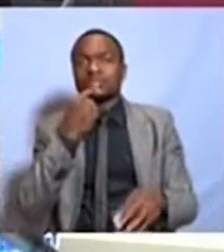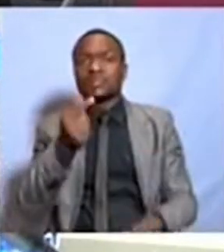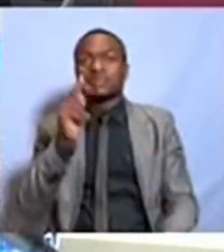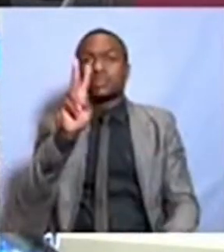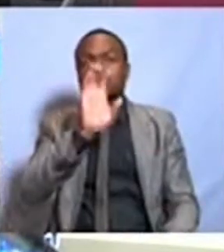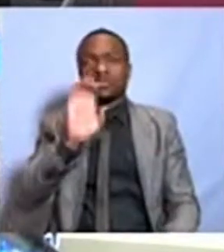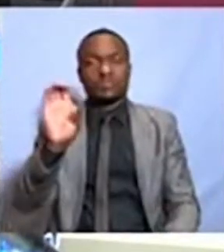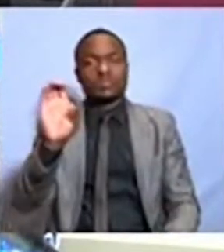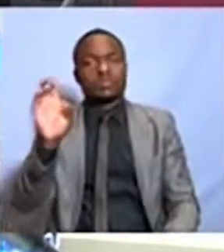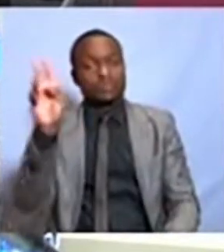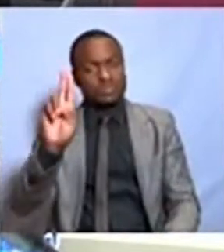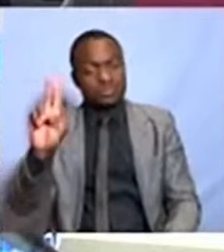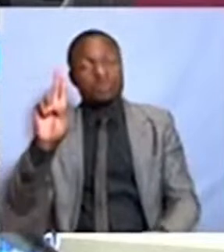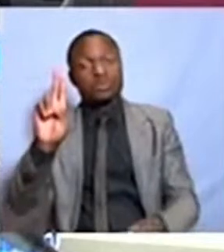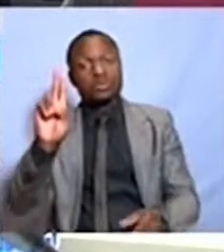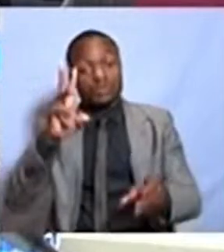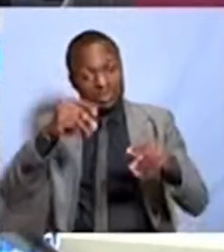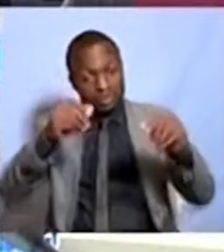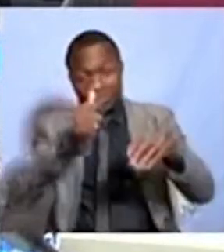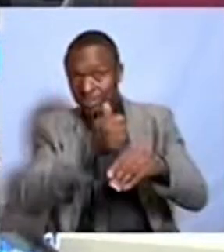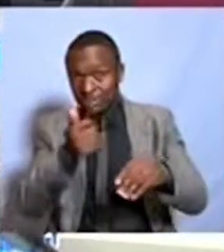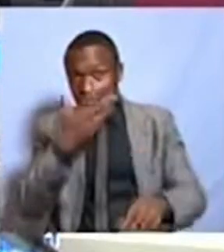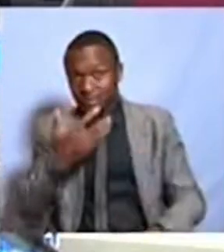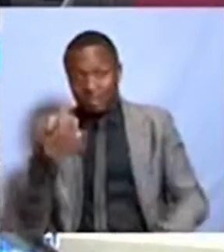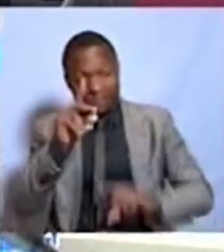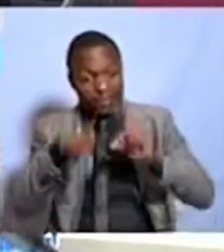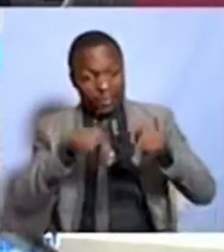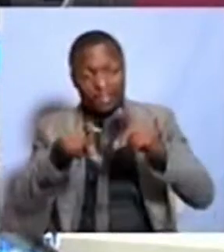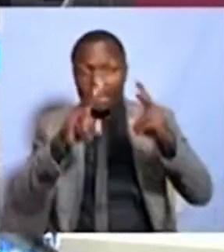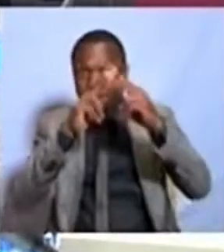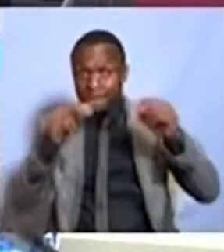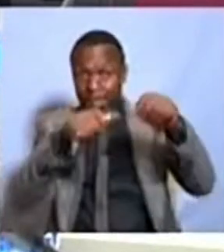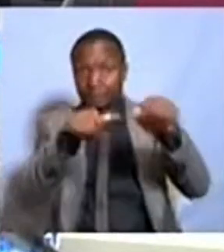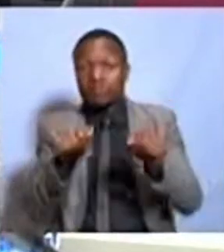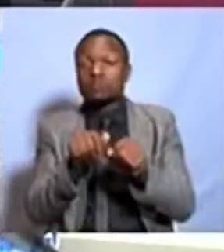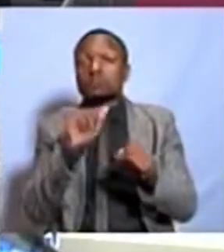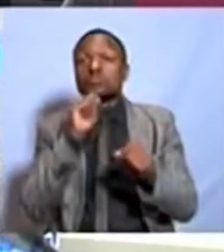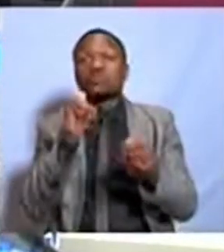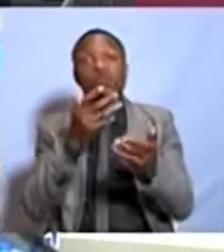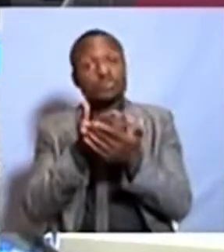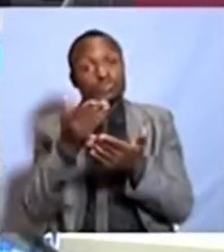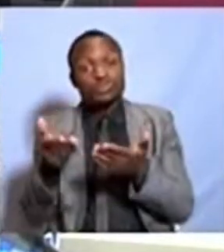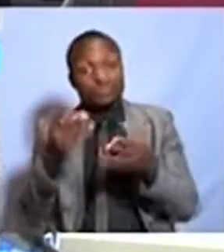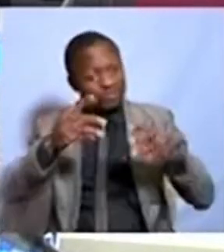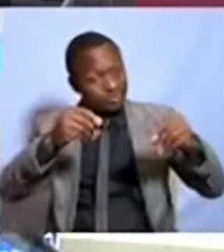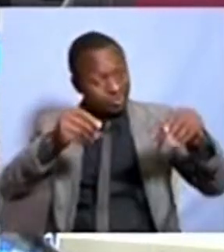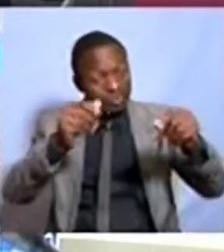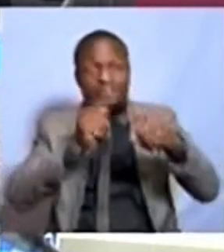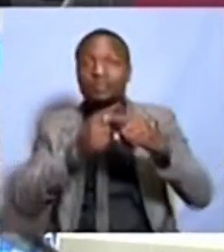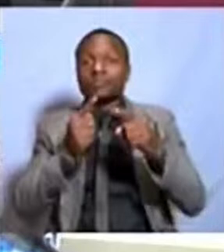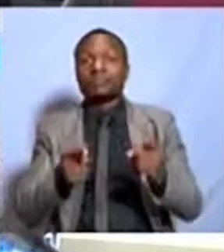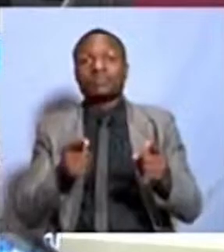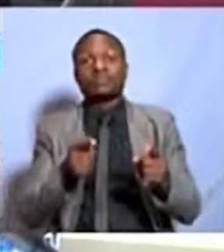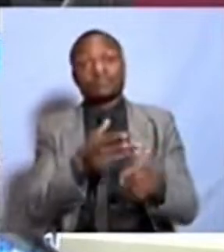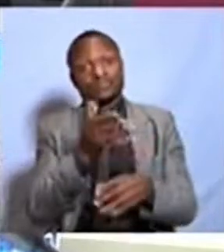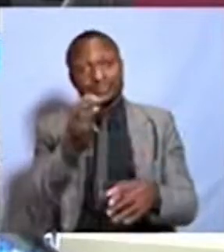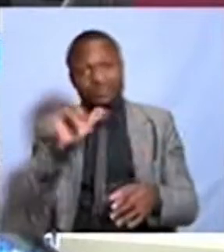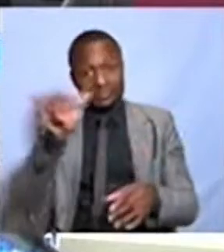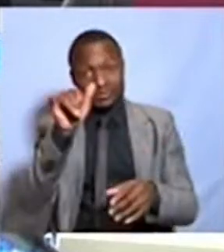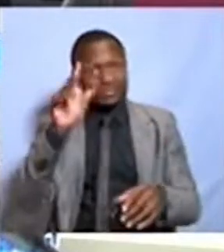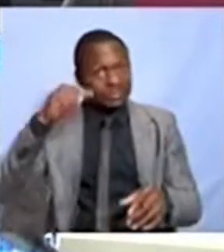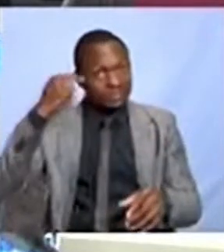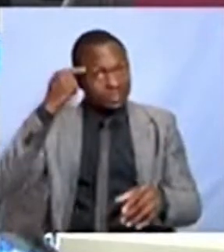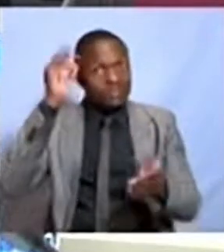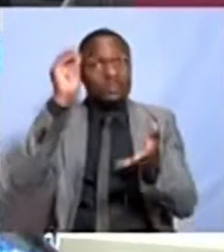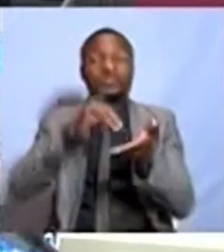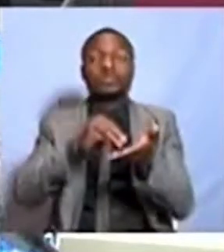that for milli meal. Of course, there are other dynamics that people in the rural areas do not buy milli meal and the like, but that's a standard that the government has set,